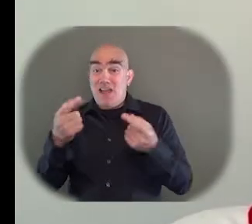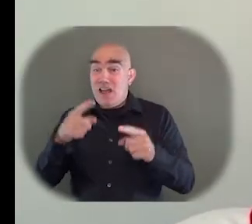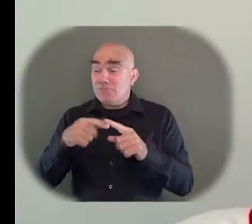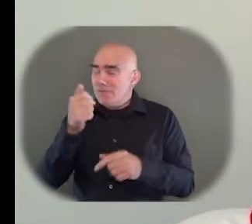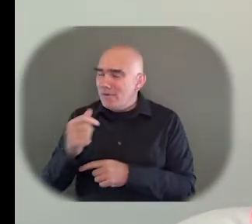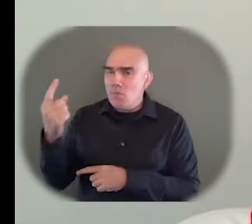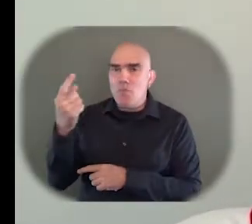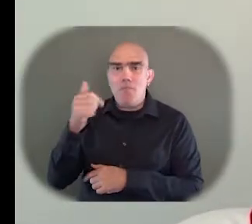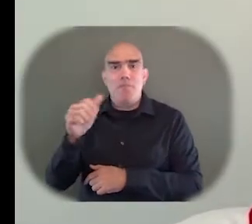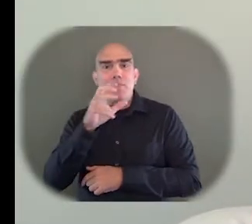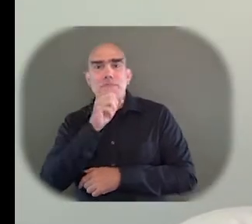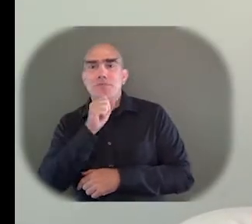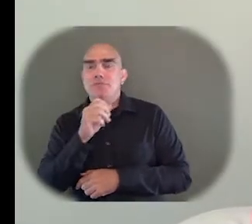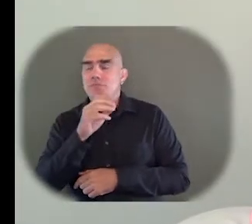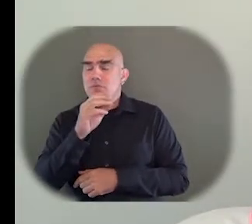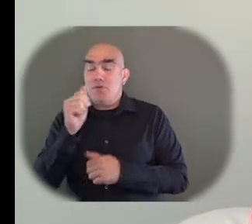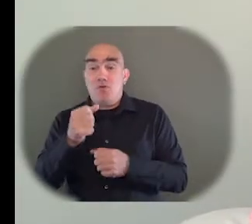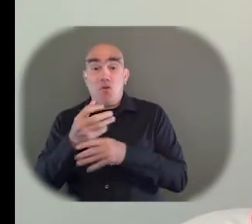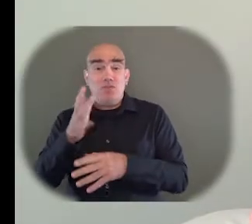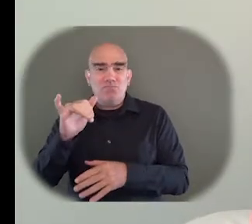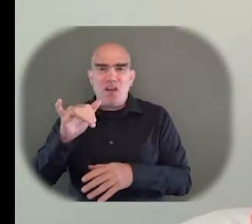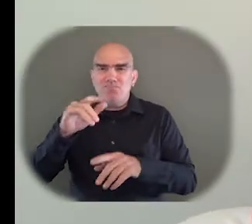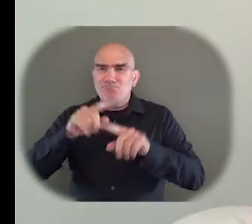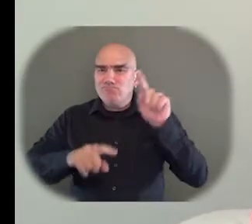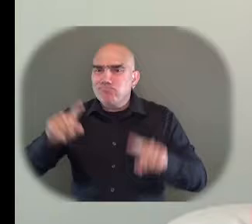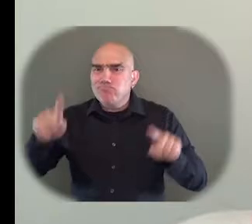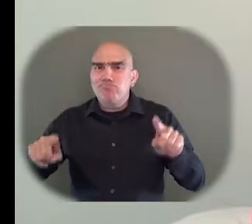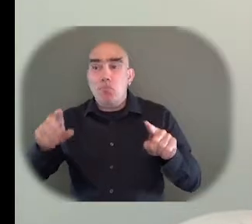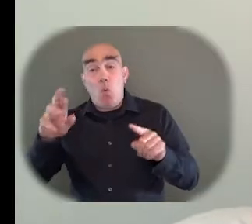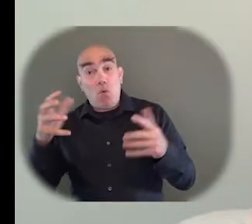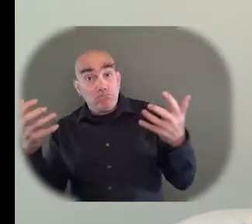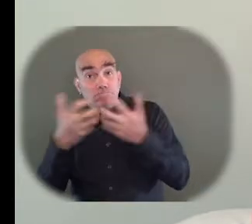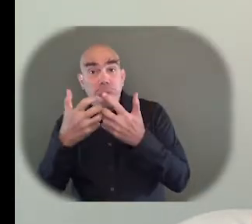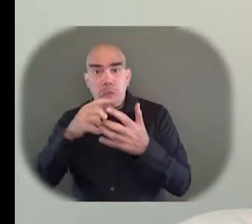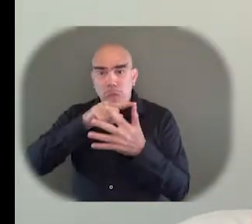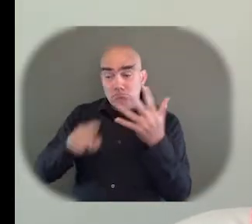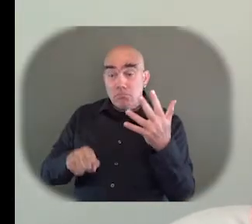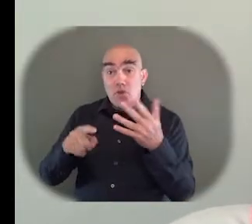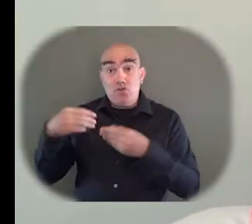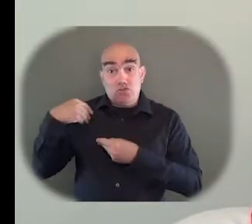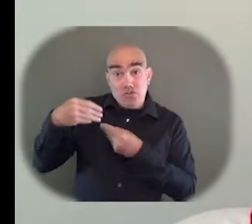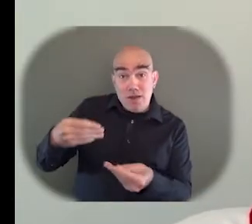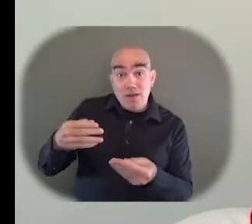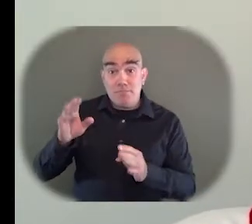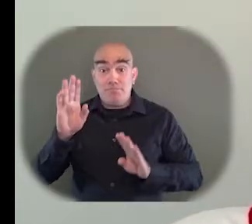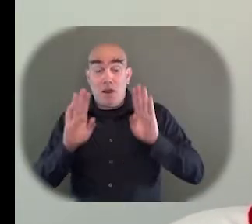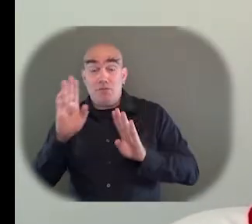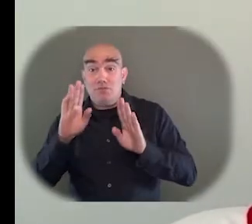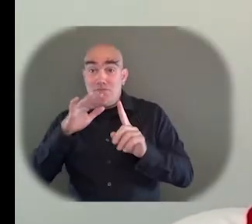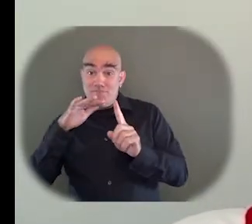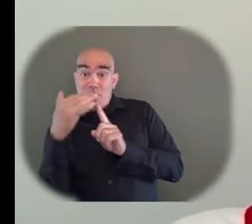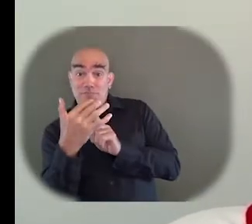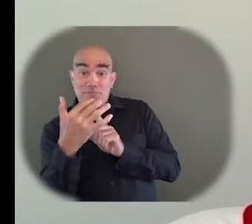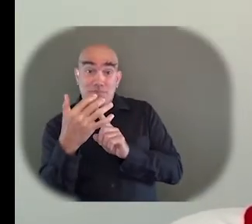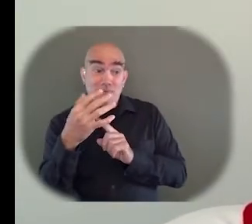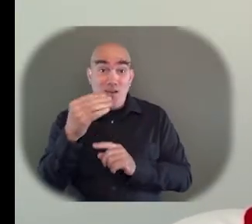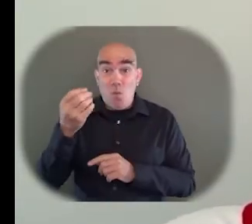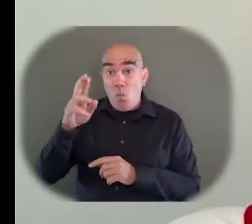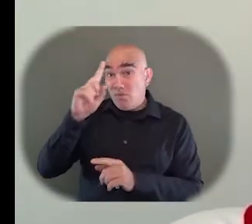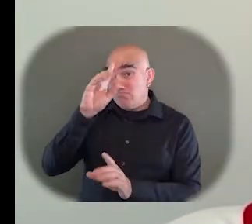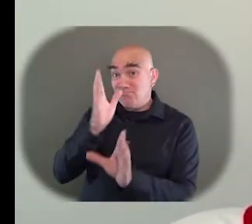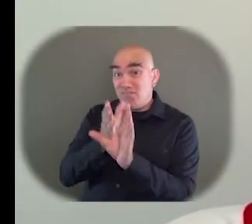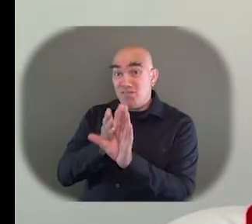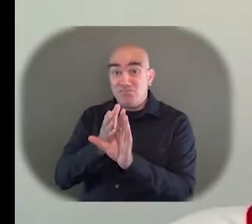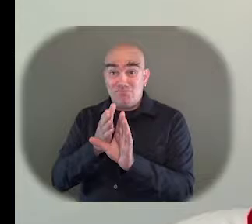anyone at any age and can be caused by any one or combination of genetic, biological, environmental,